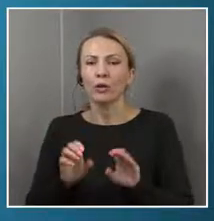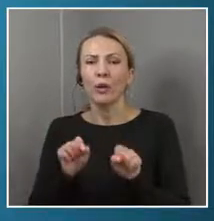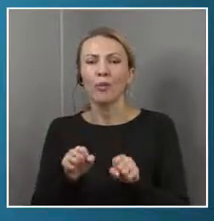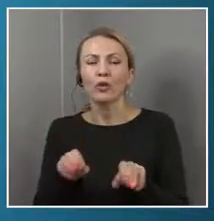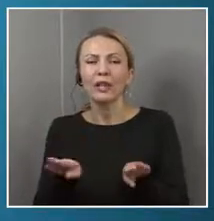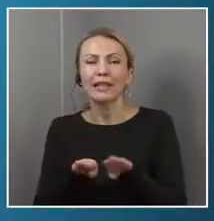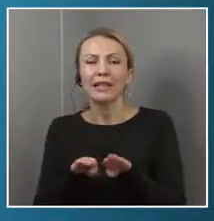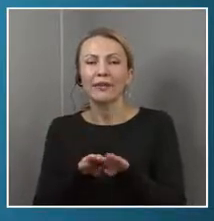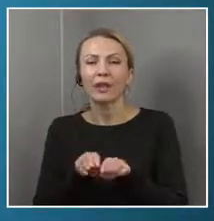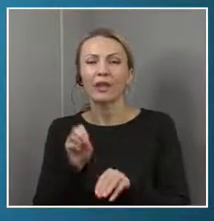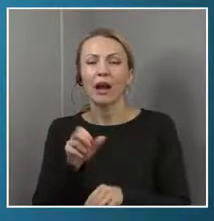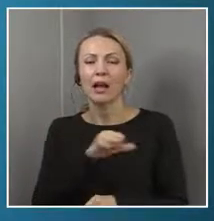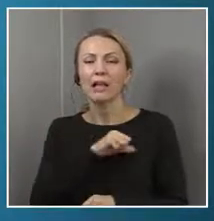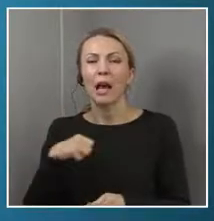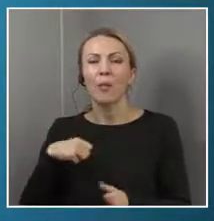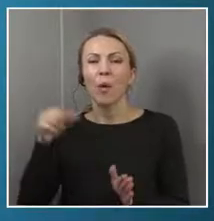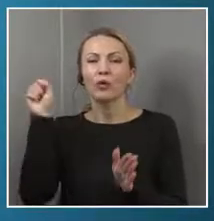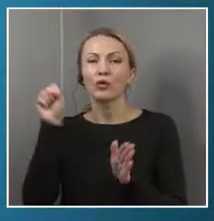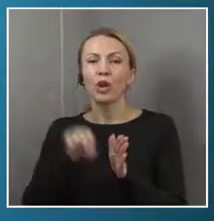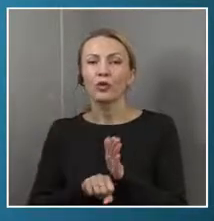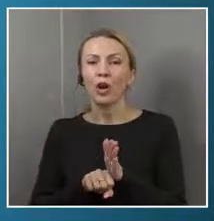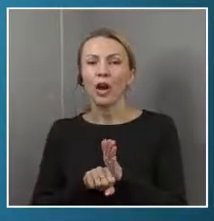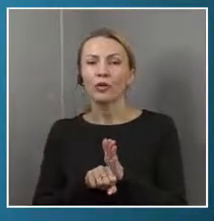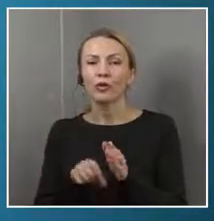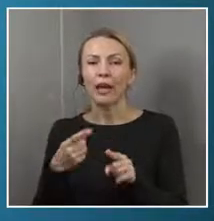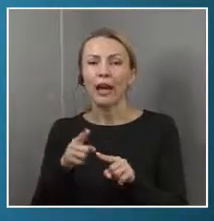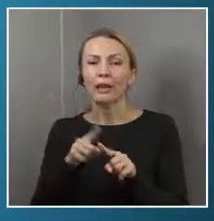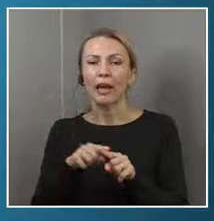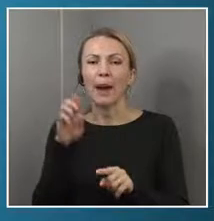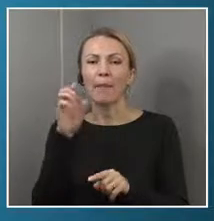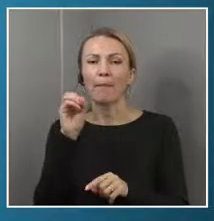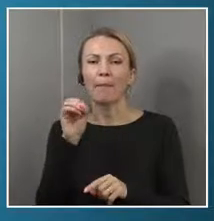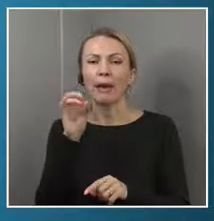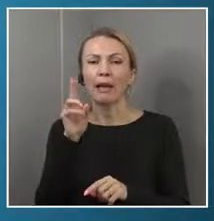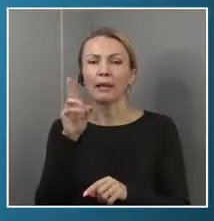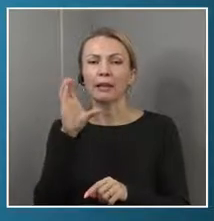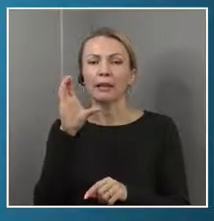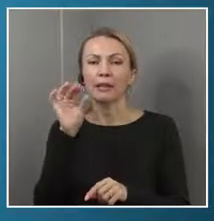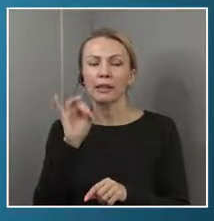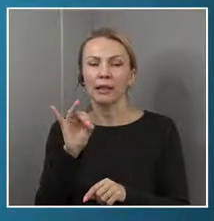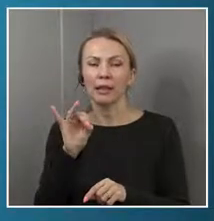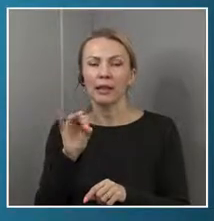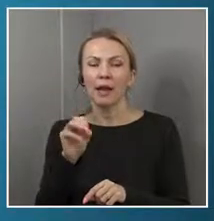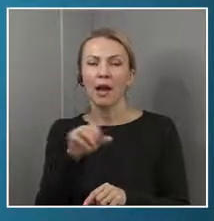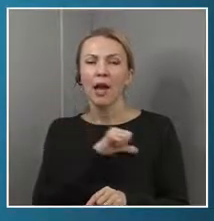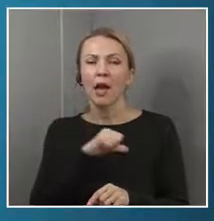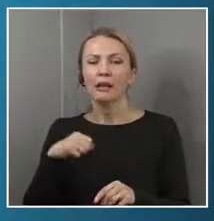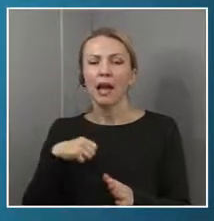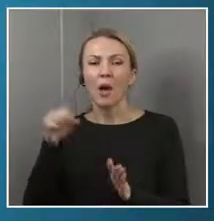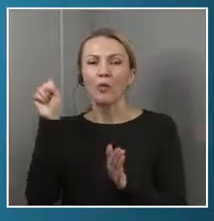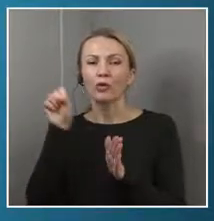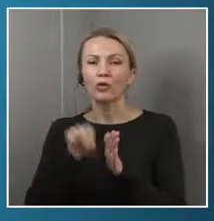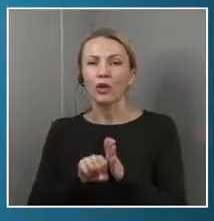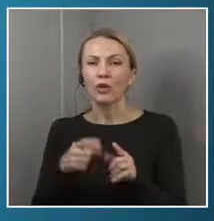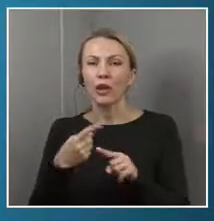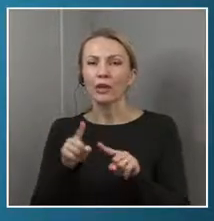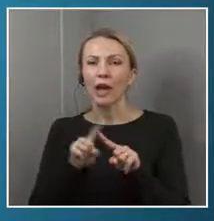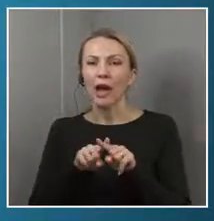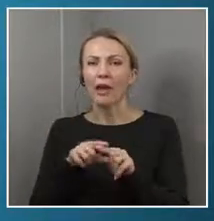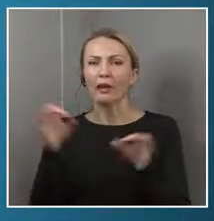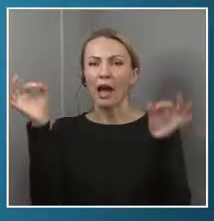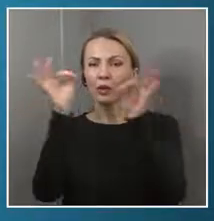made headlines during the last couple of years. A fixation on buying contemporary art,